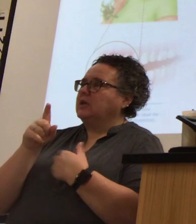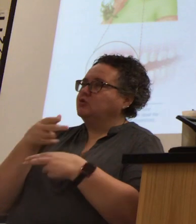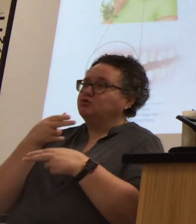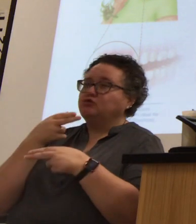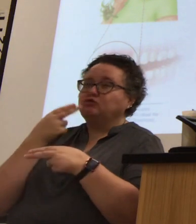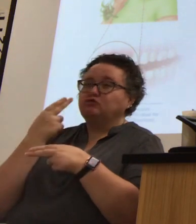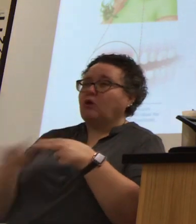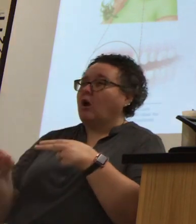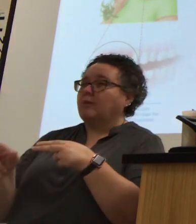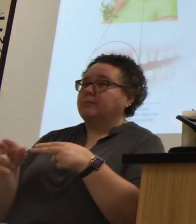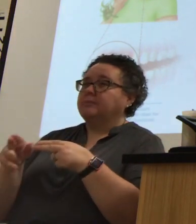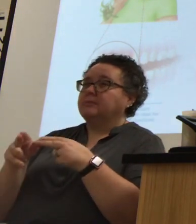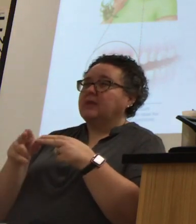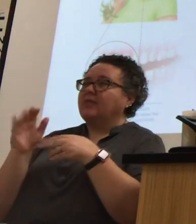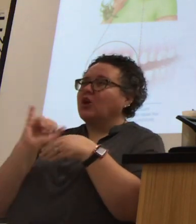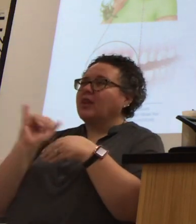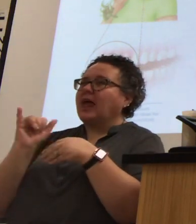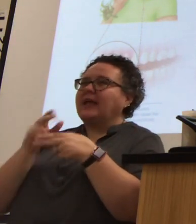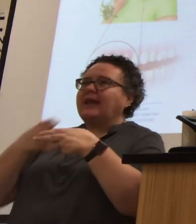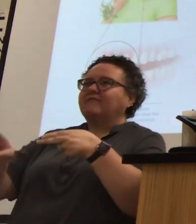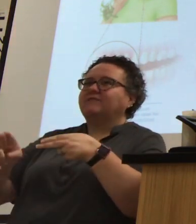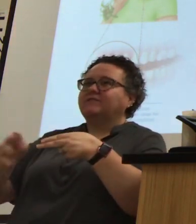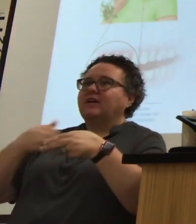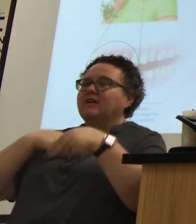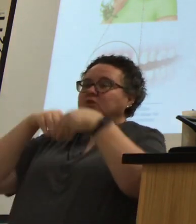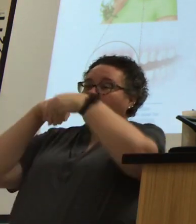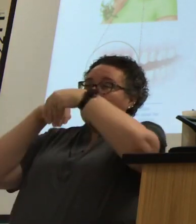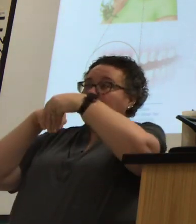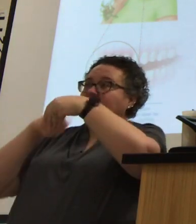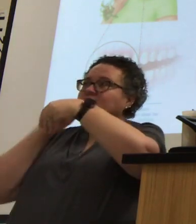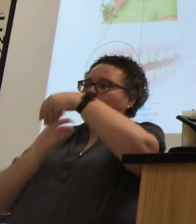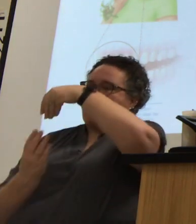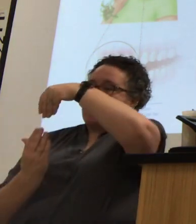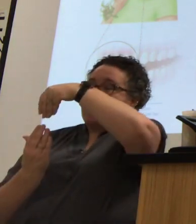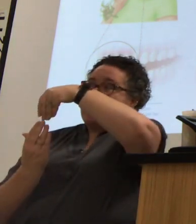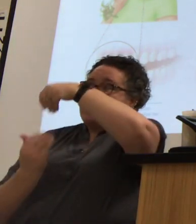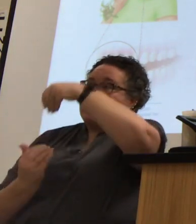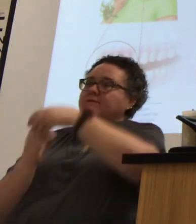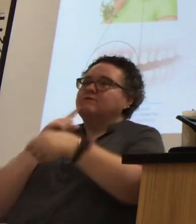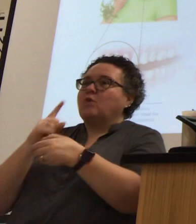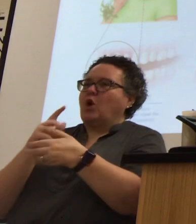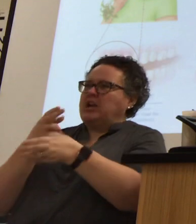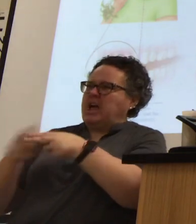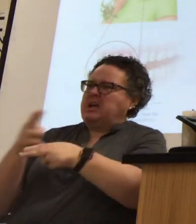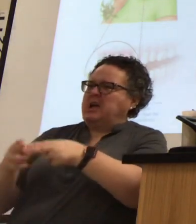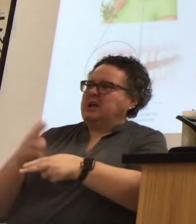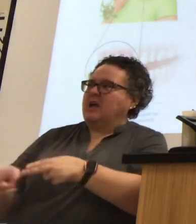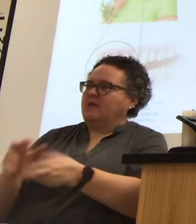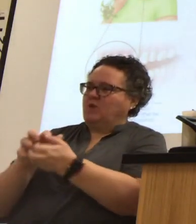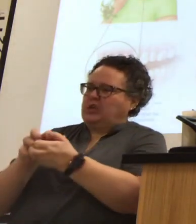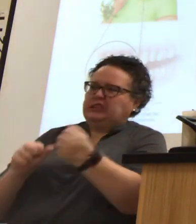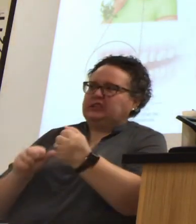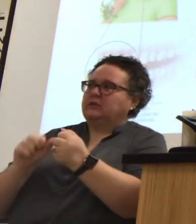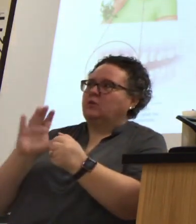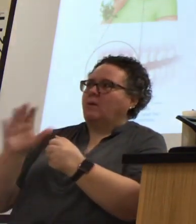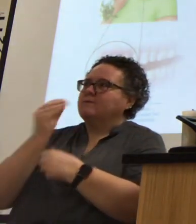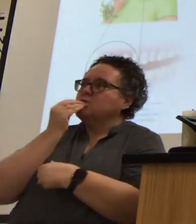sharp edge. They're like knives. So they're for cutting, not for chewing. They're for cutting and tearing your food.